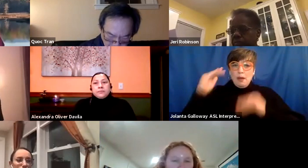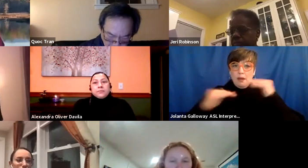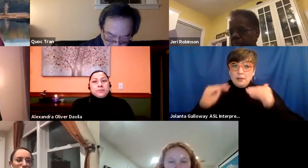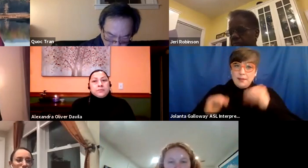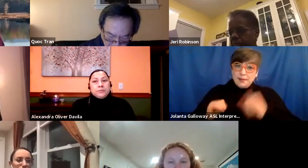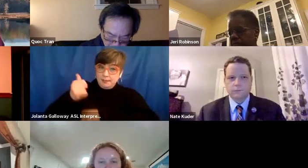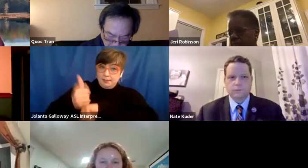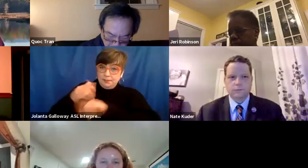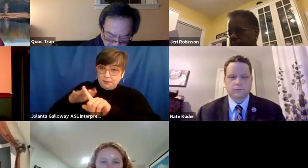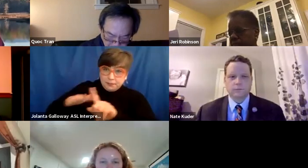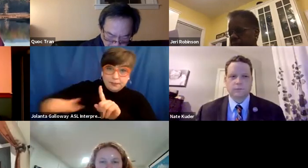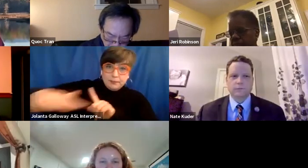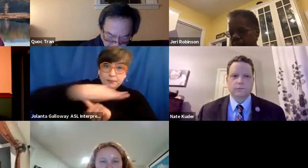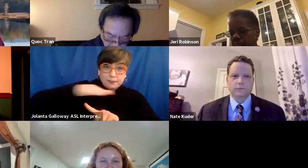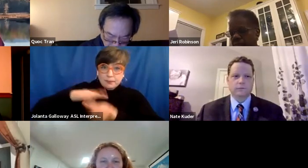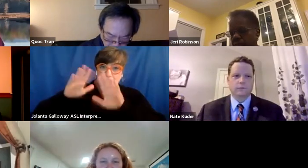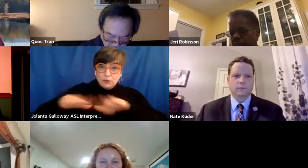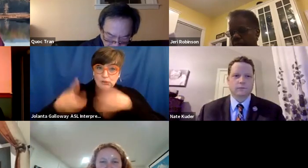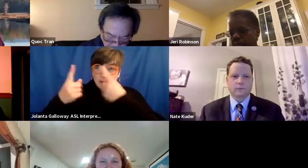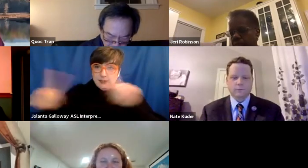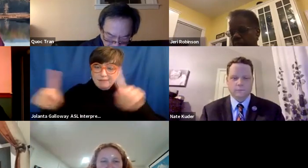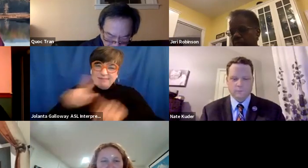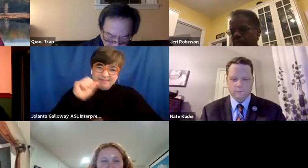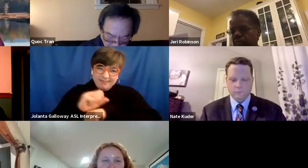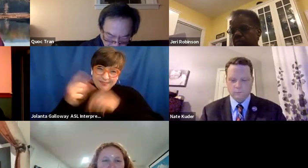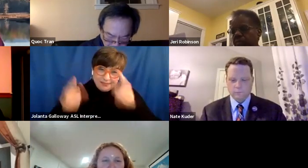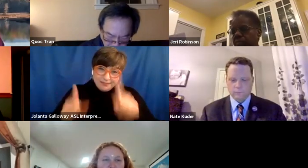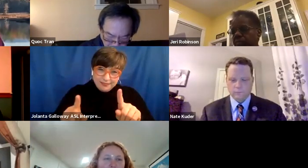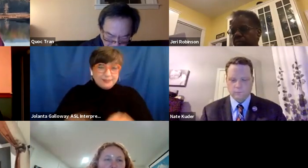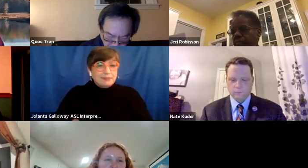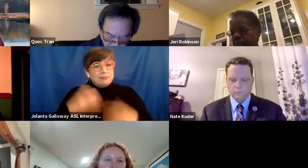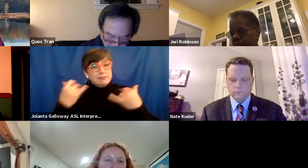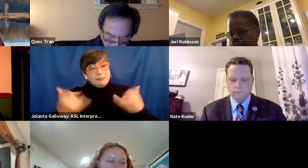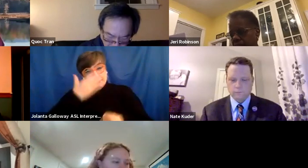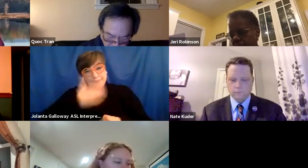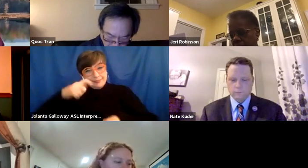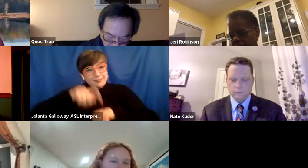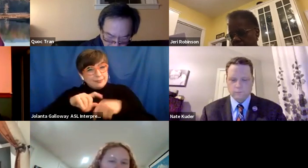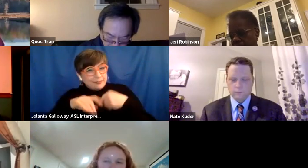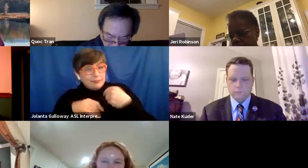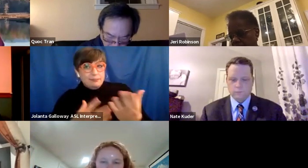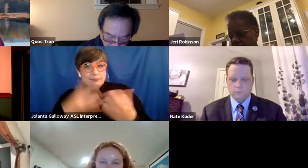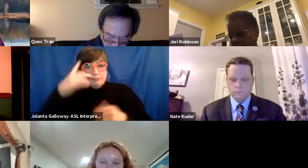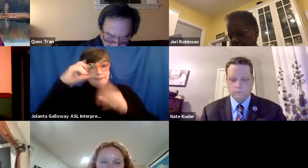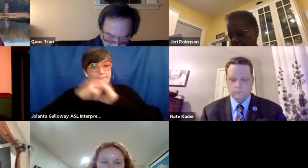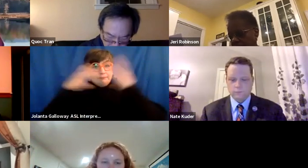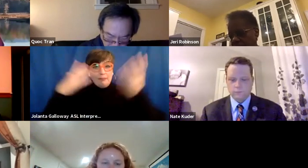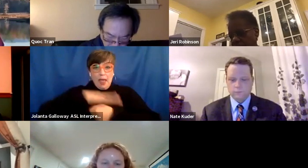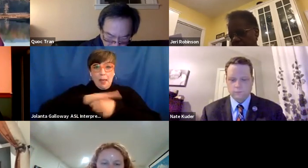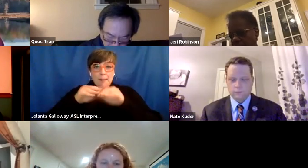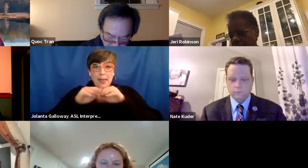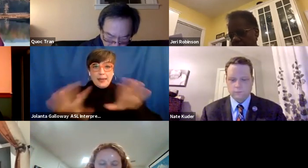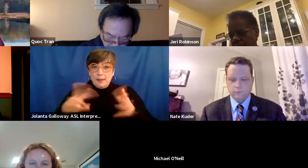succeed, they absolutely do. There's no better time than now to give, you know, given the pandemic, to make these